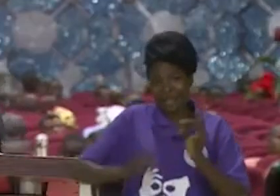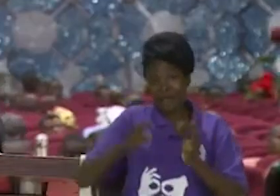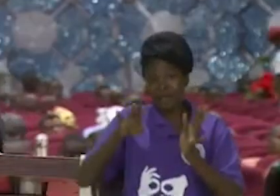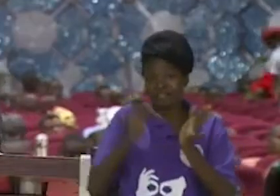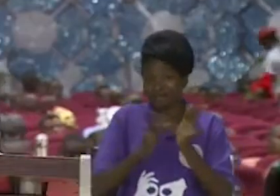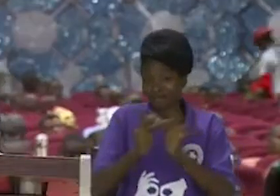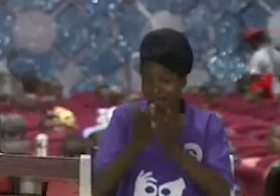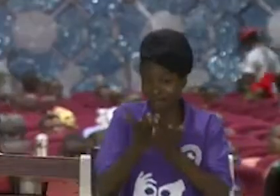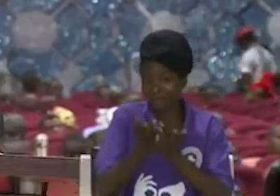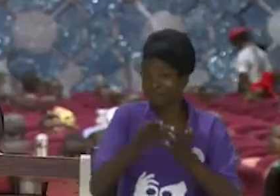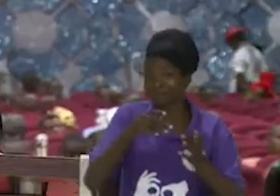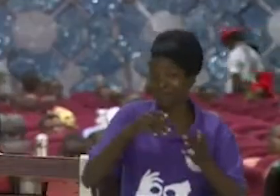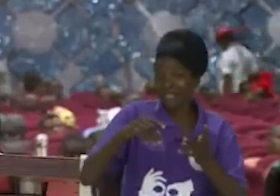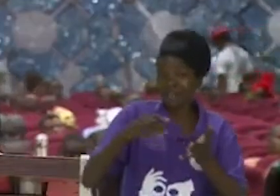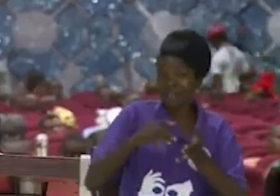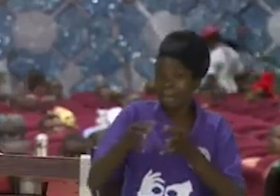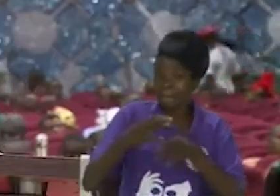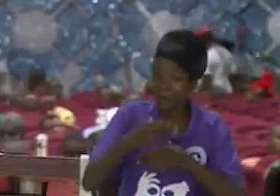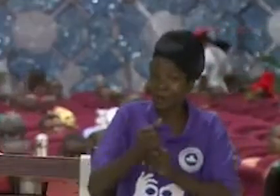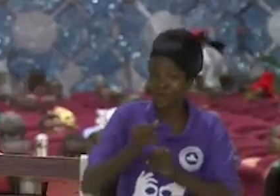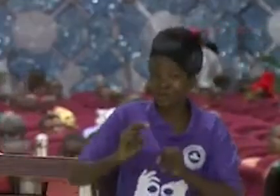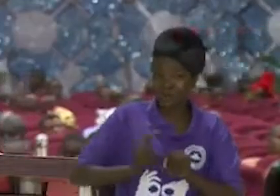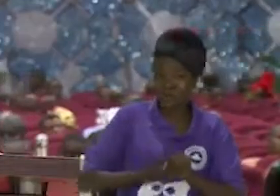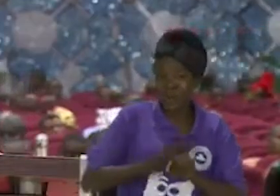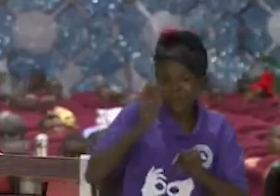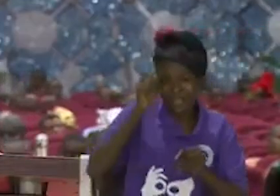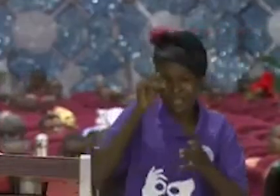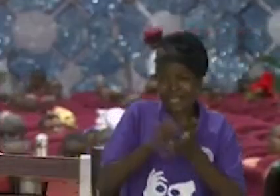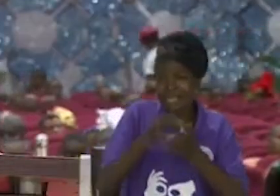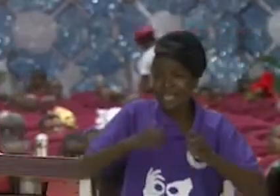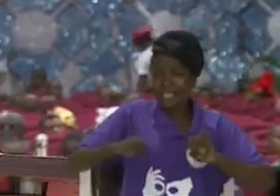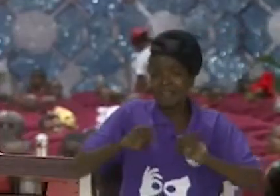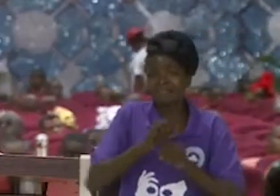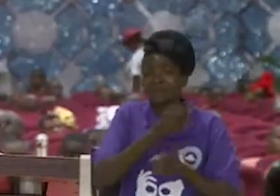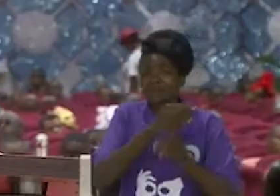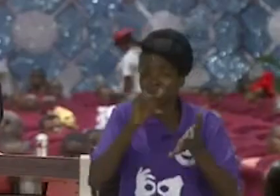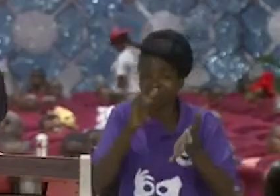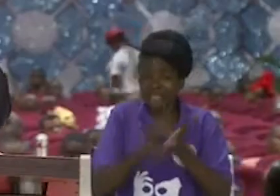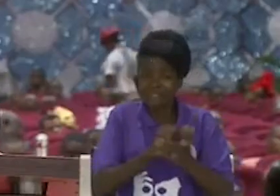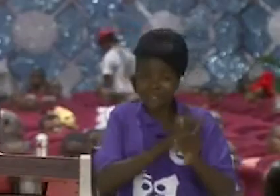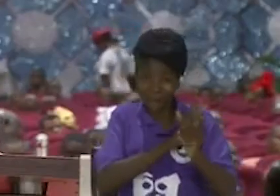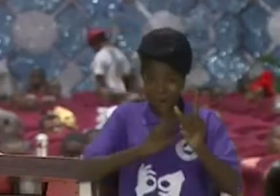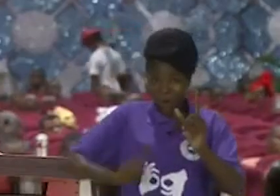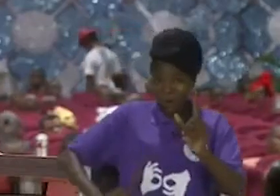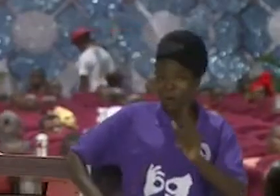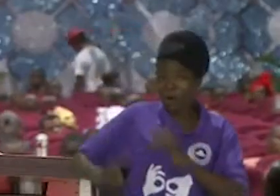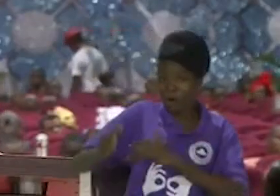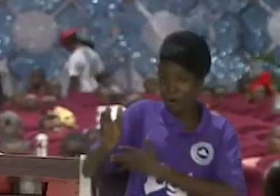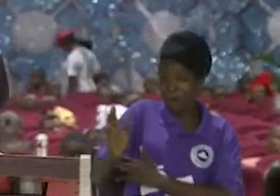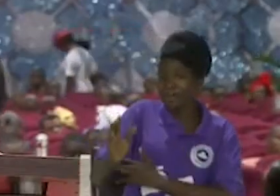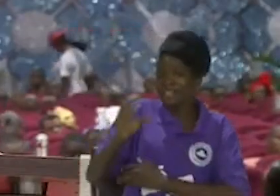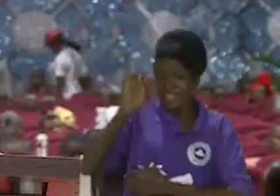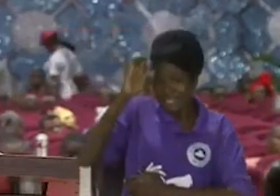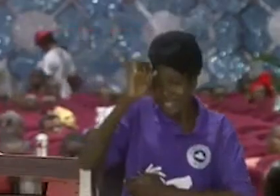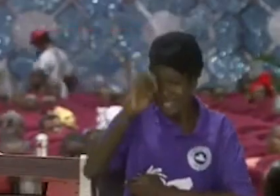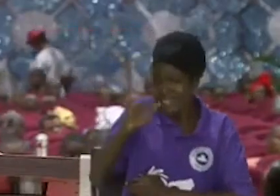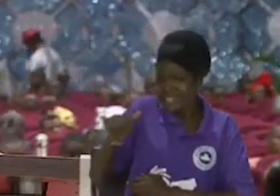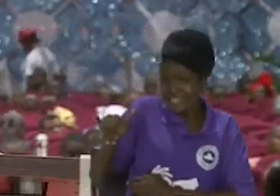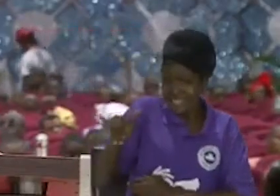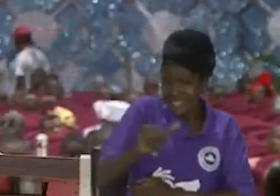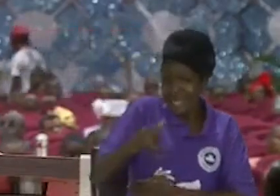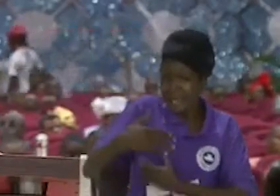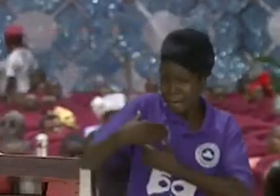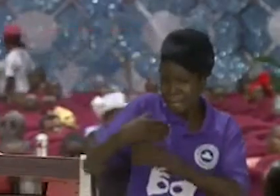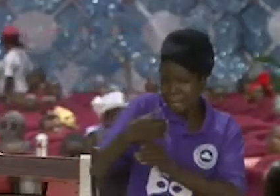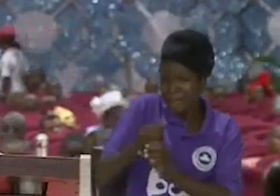11. The Bible made us to understand that even though our Lord Jesus was God, it says he still what? Made himself